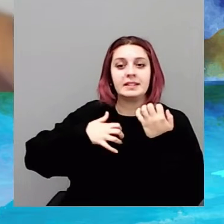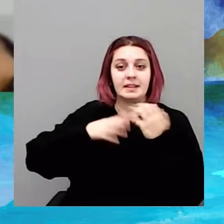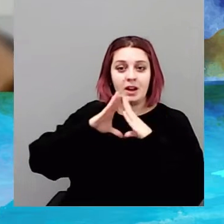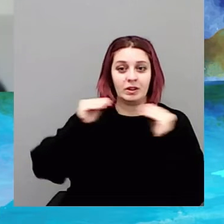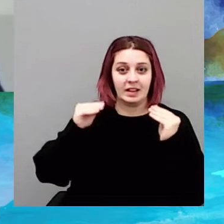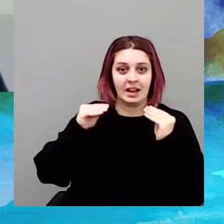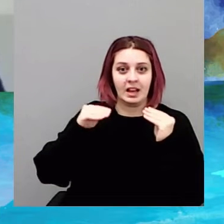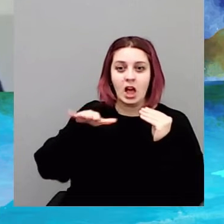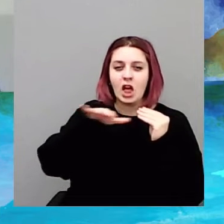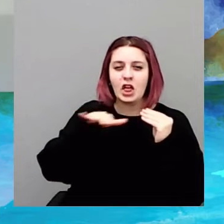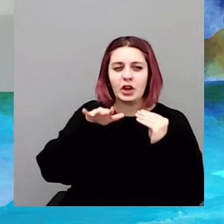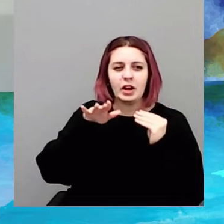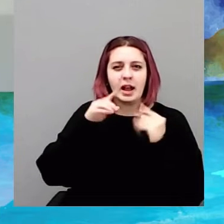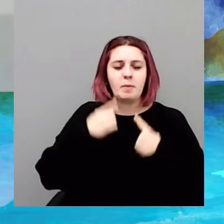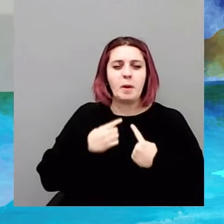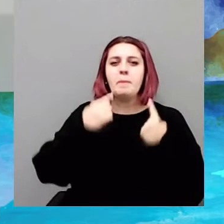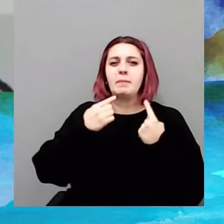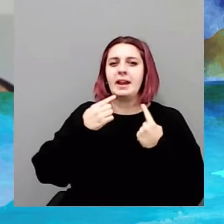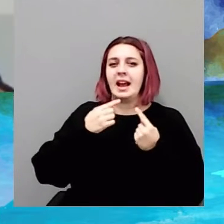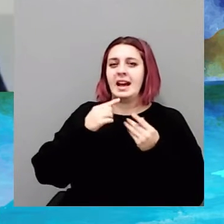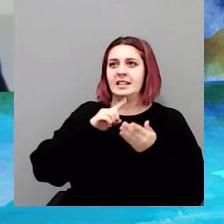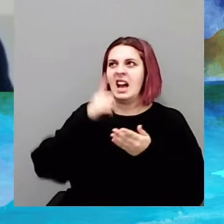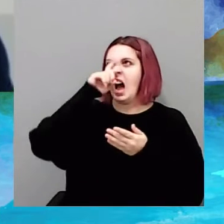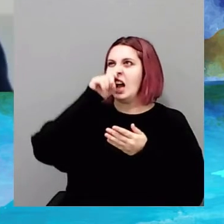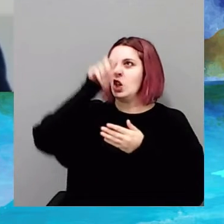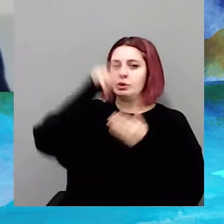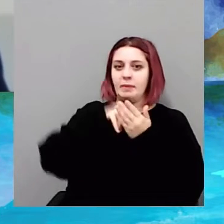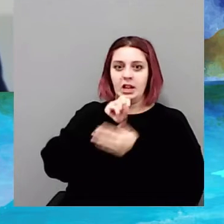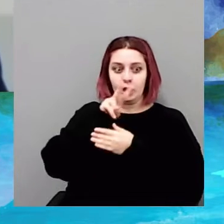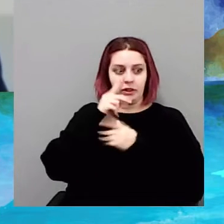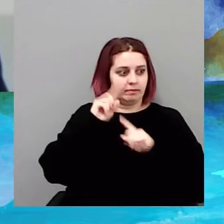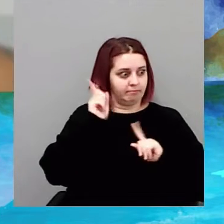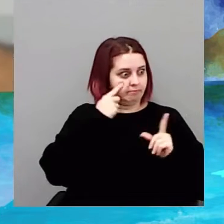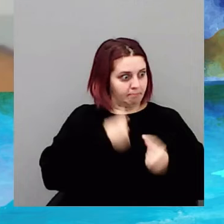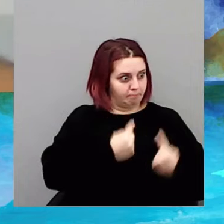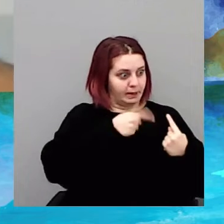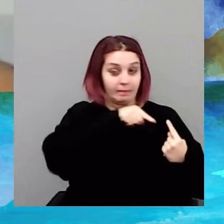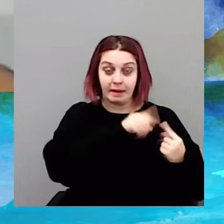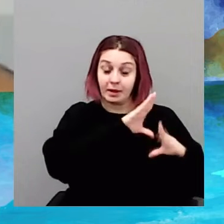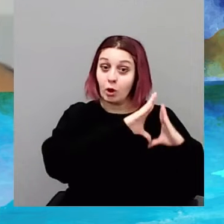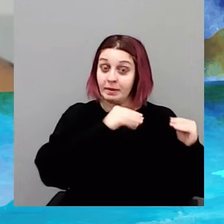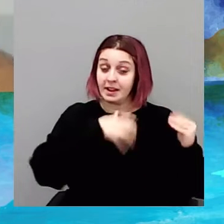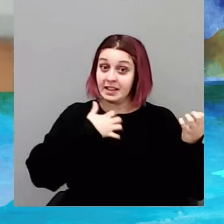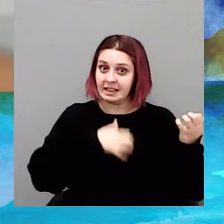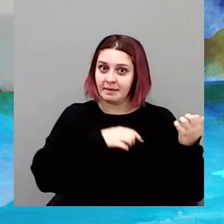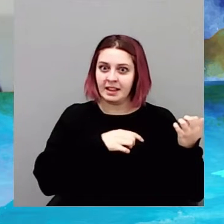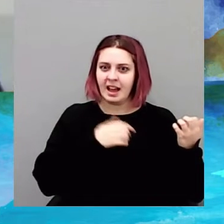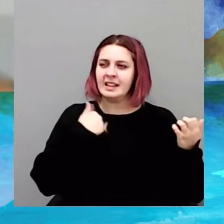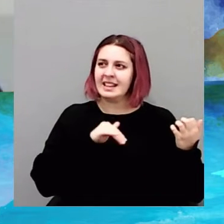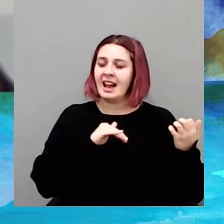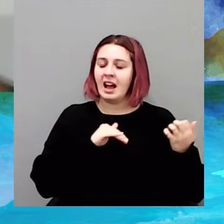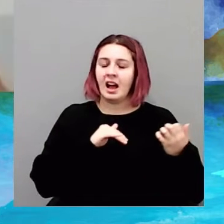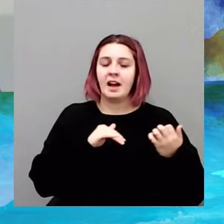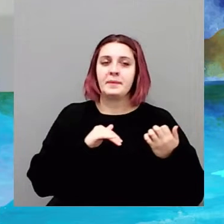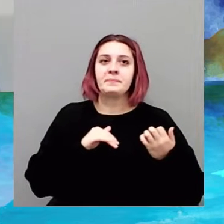University of Seville, that's where we had the first 3D printers, actually, in Spain. And we've been